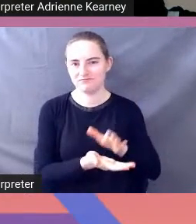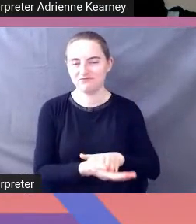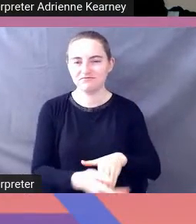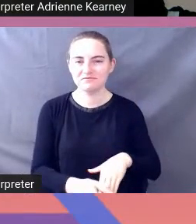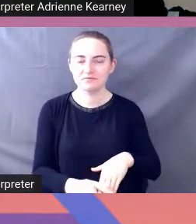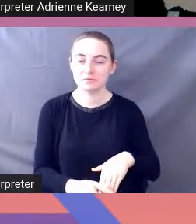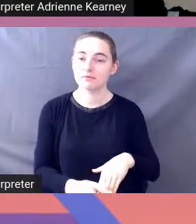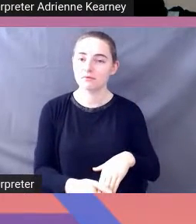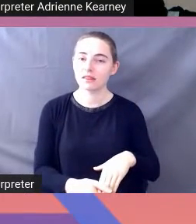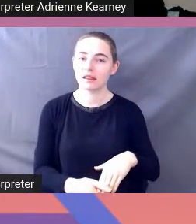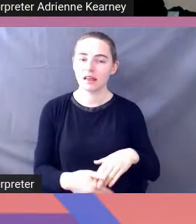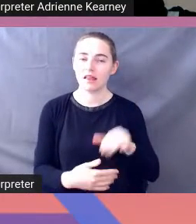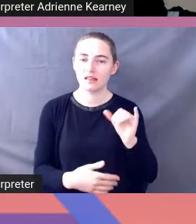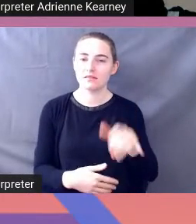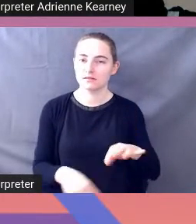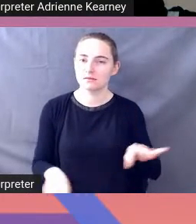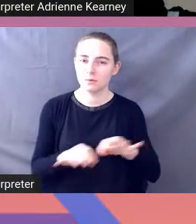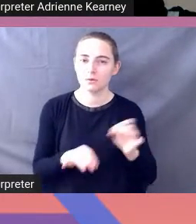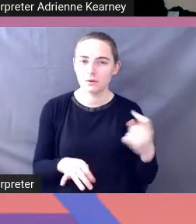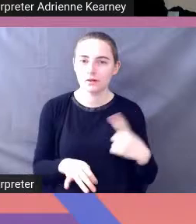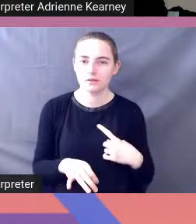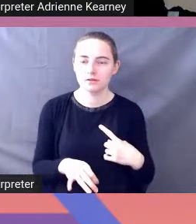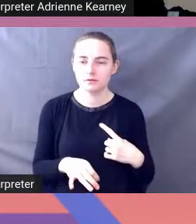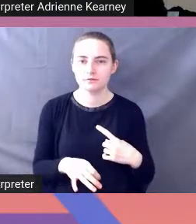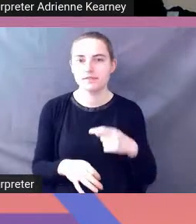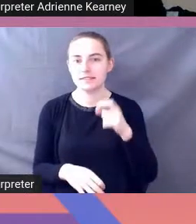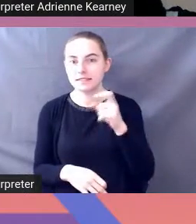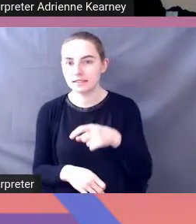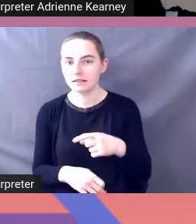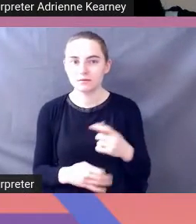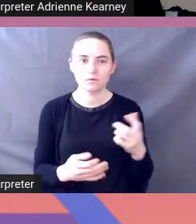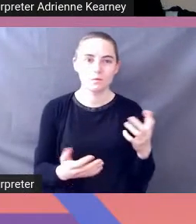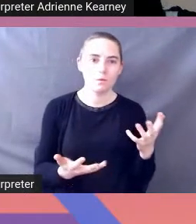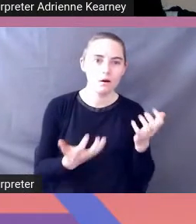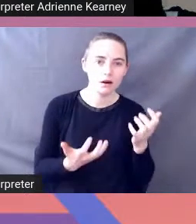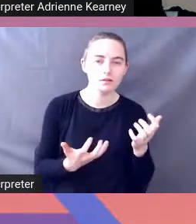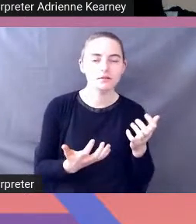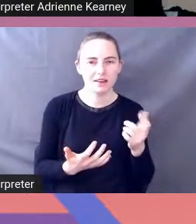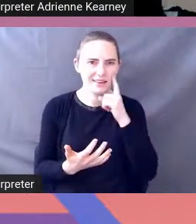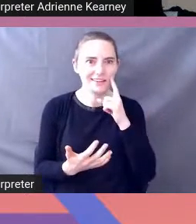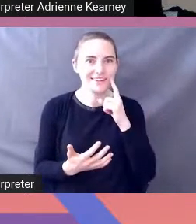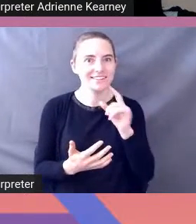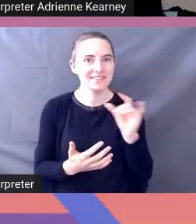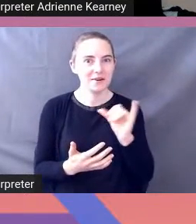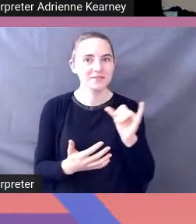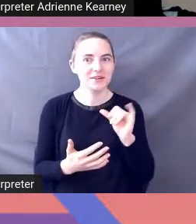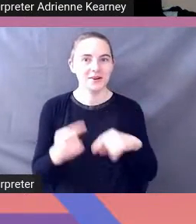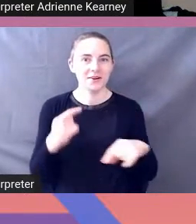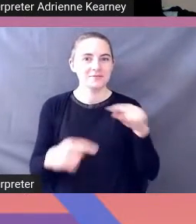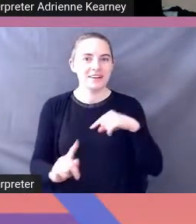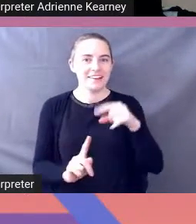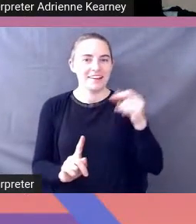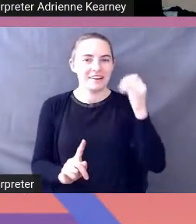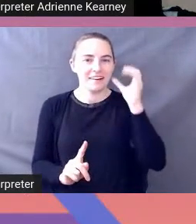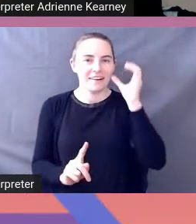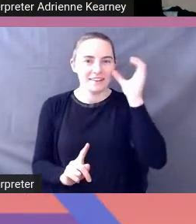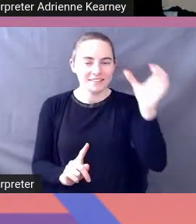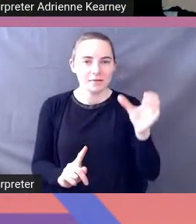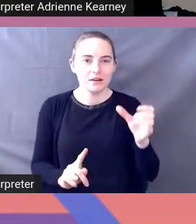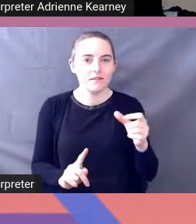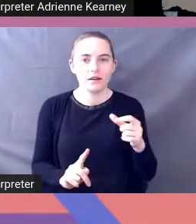And I think it kind of goes back to people not being able to accept a compliment. You notice, like, if you bash, like I do with my students, I